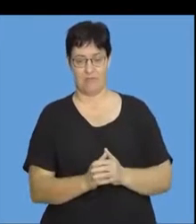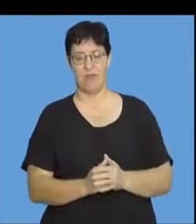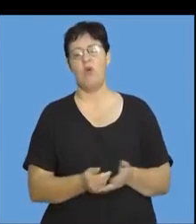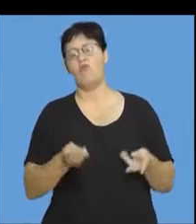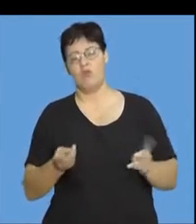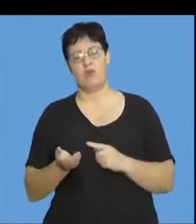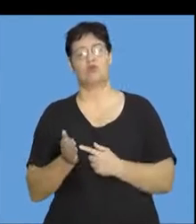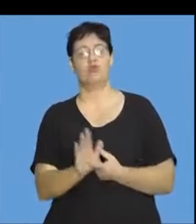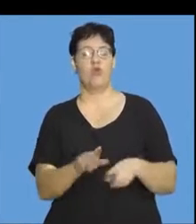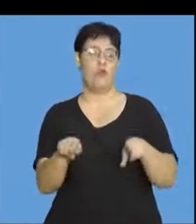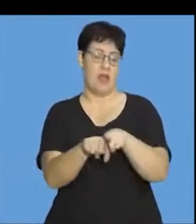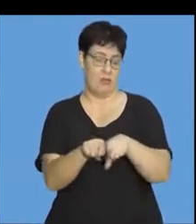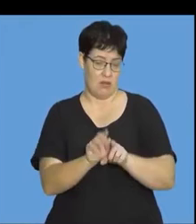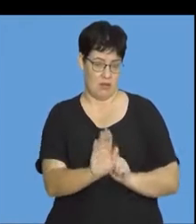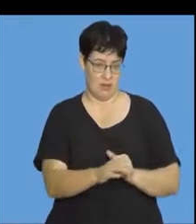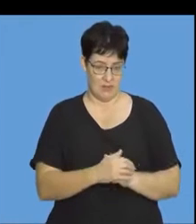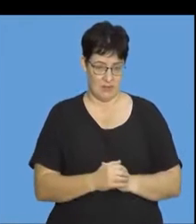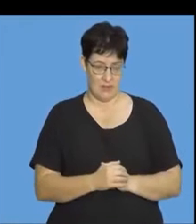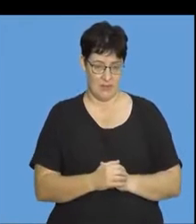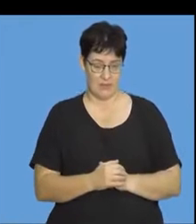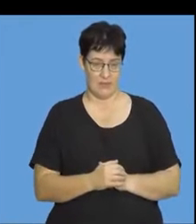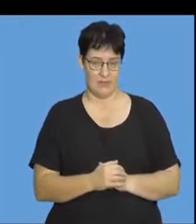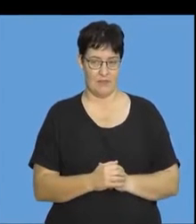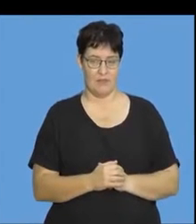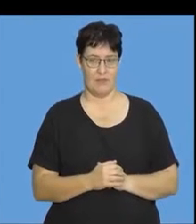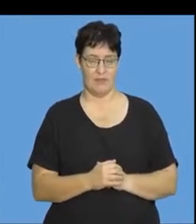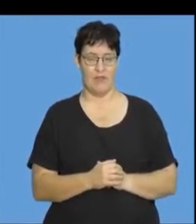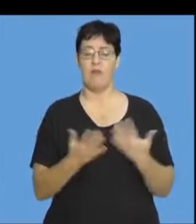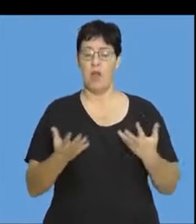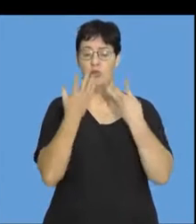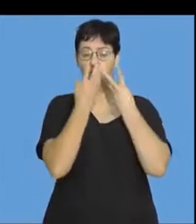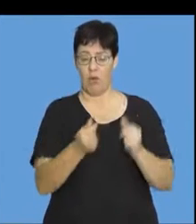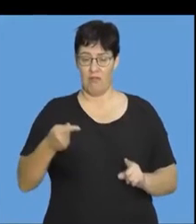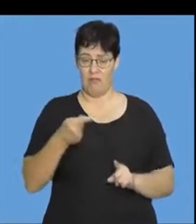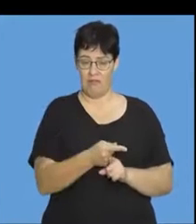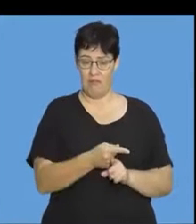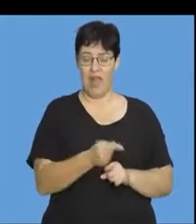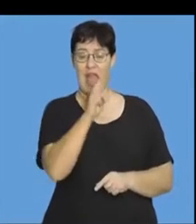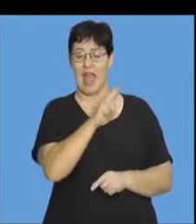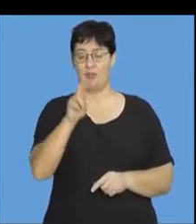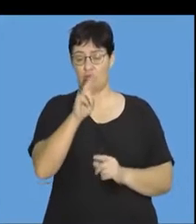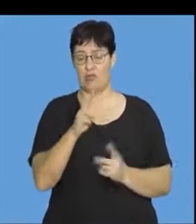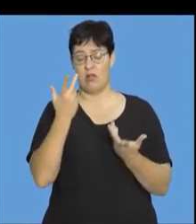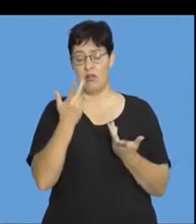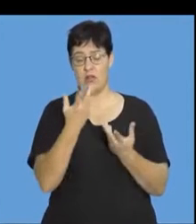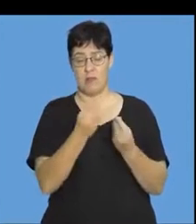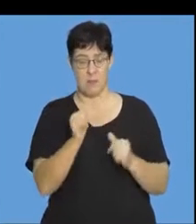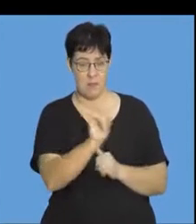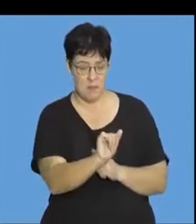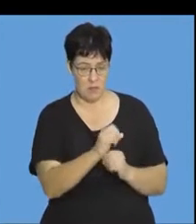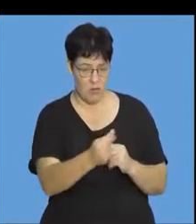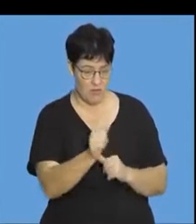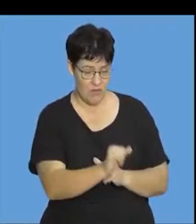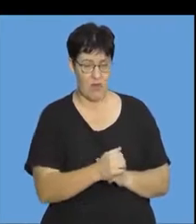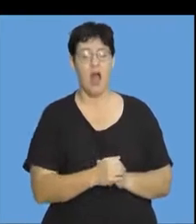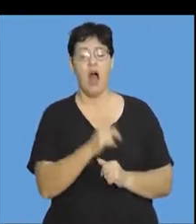which we normally show using an equal sign. Now, when we are solving exponential equations, the very